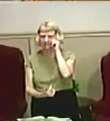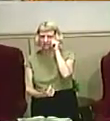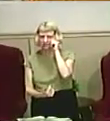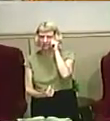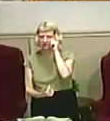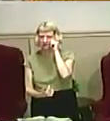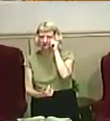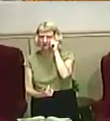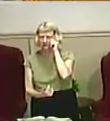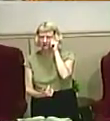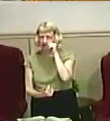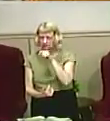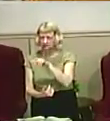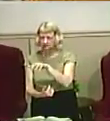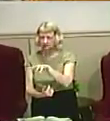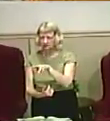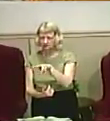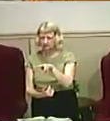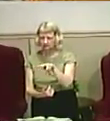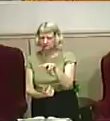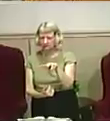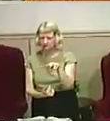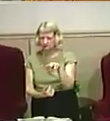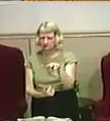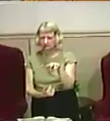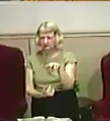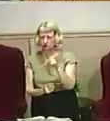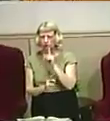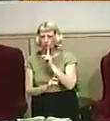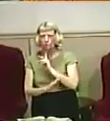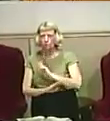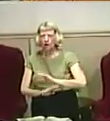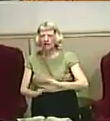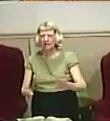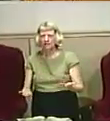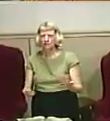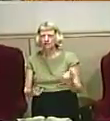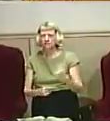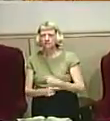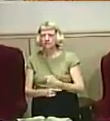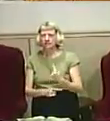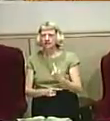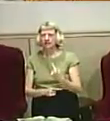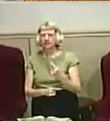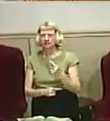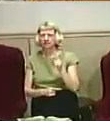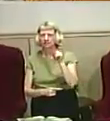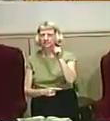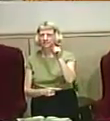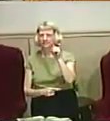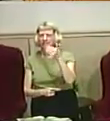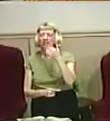just looked. I said, it's quiet in here today.